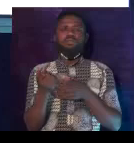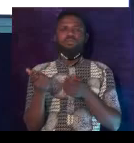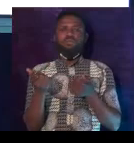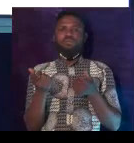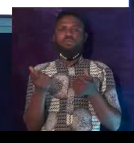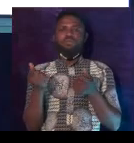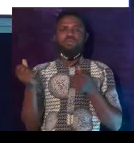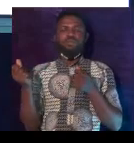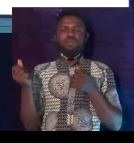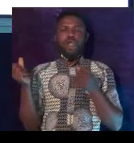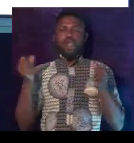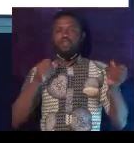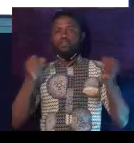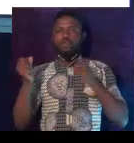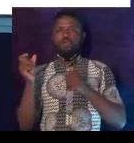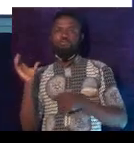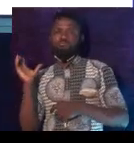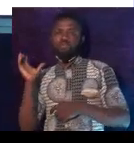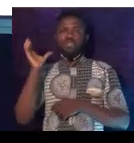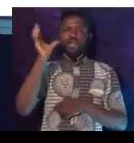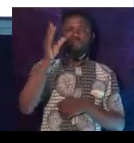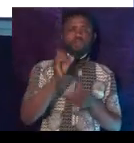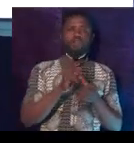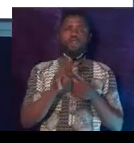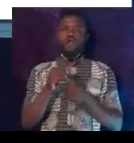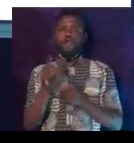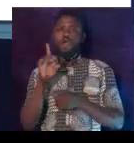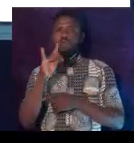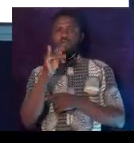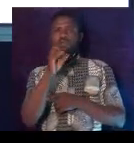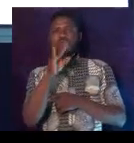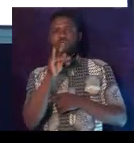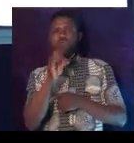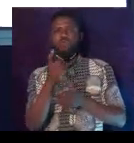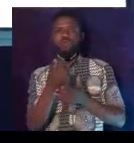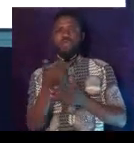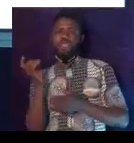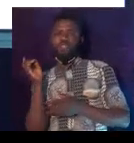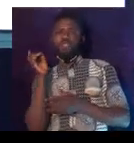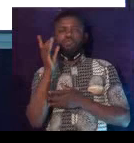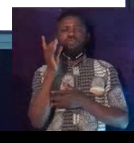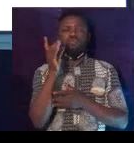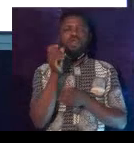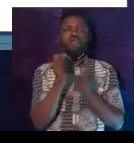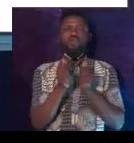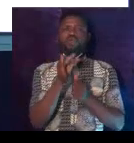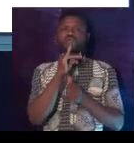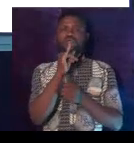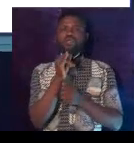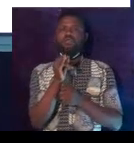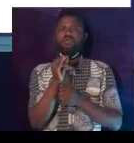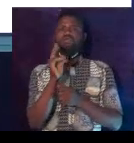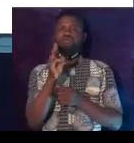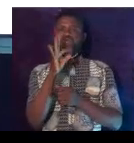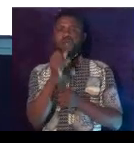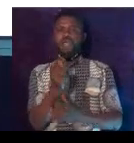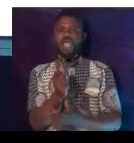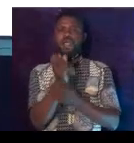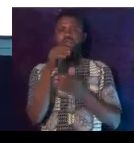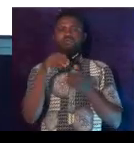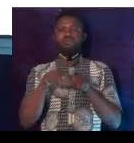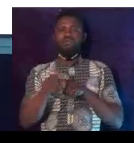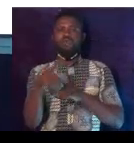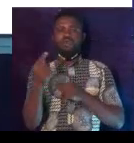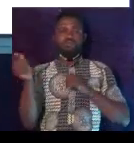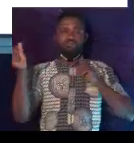sport called javelin or discus, which is usually, aired during